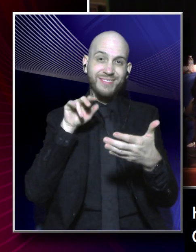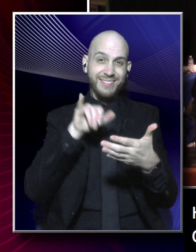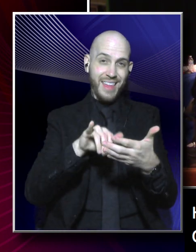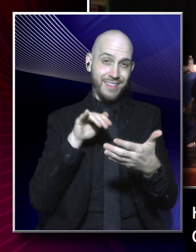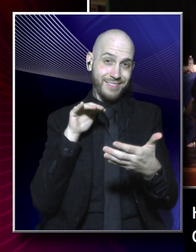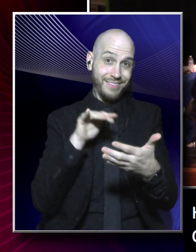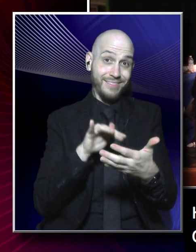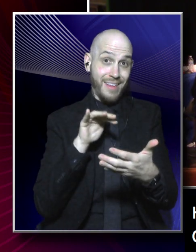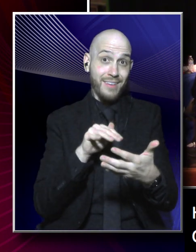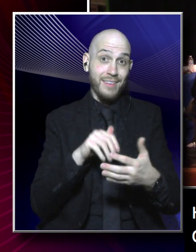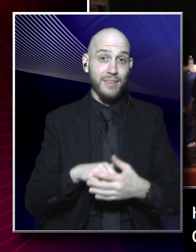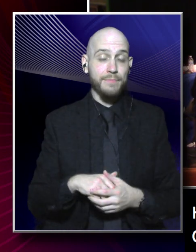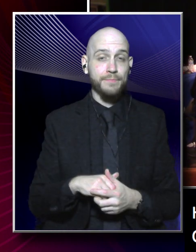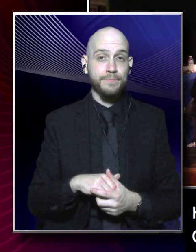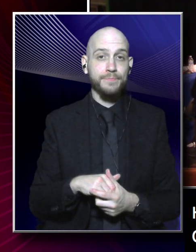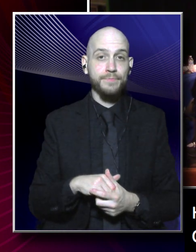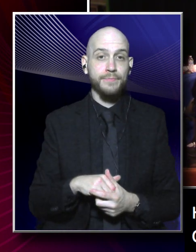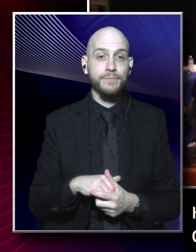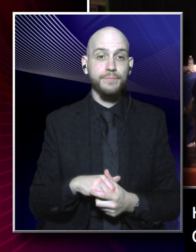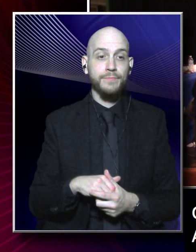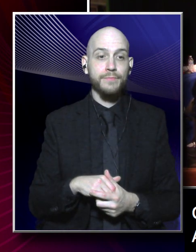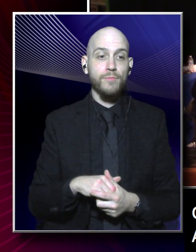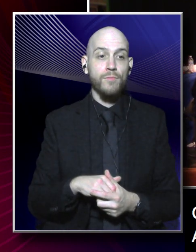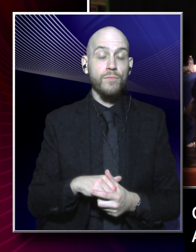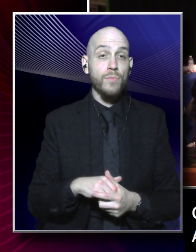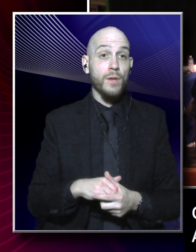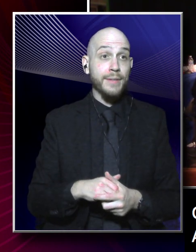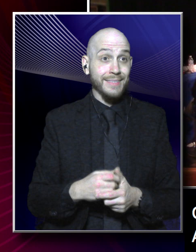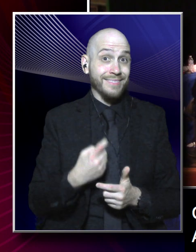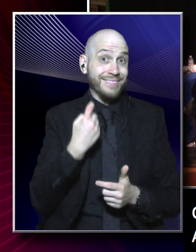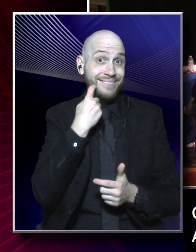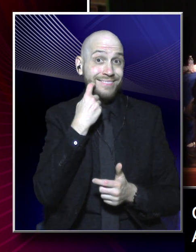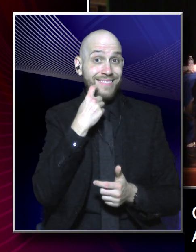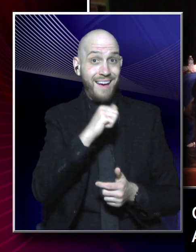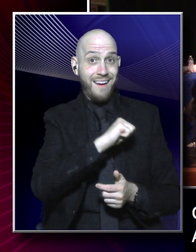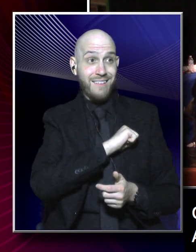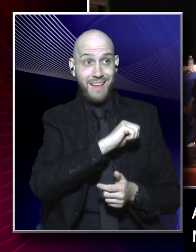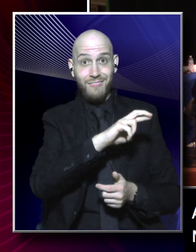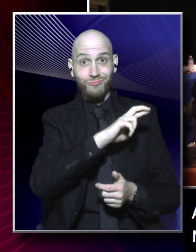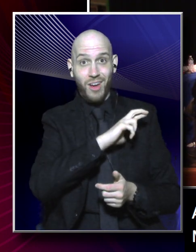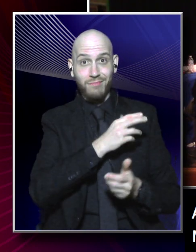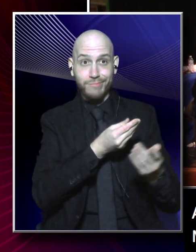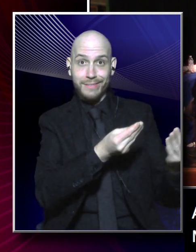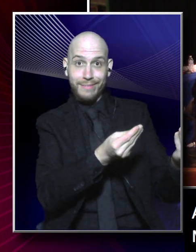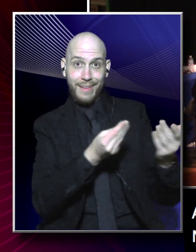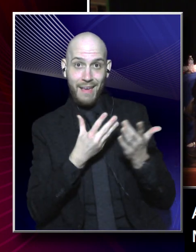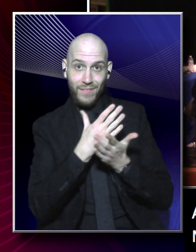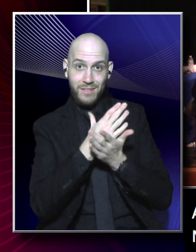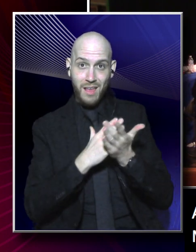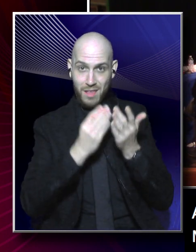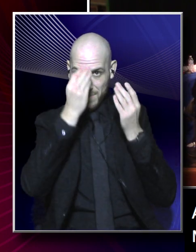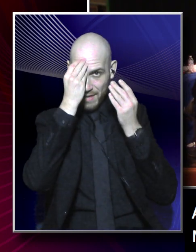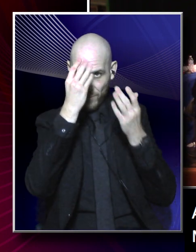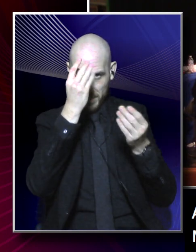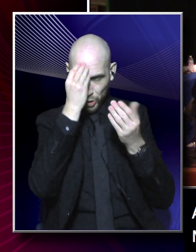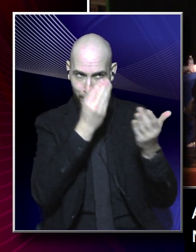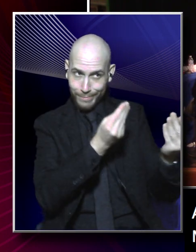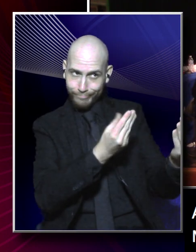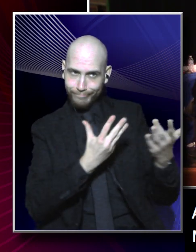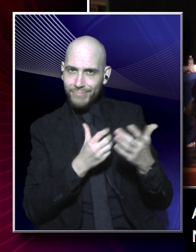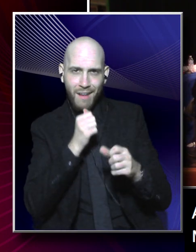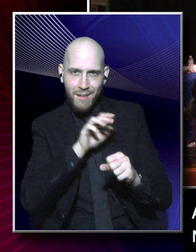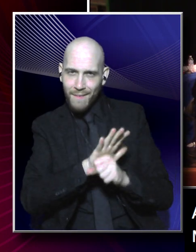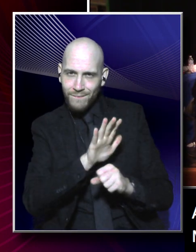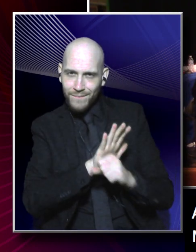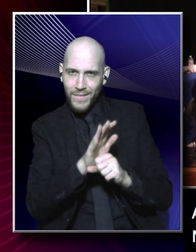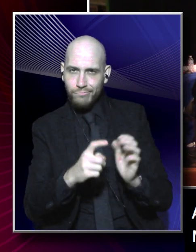Annette Reichman provided us information, we need more. We need more than this. So I feel strongly that we